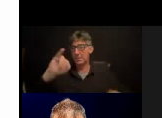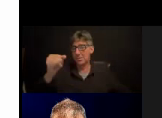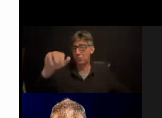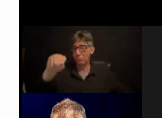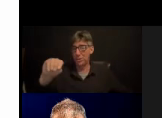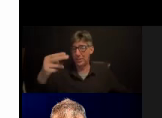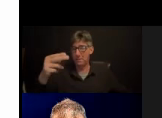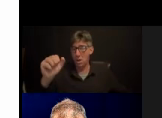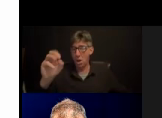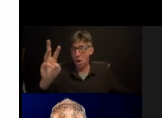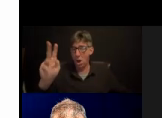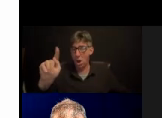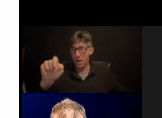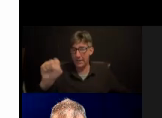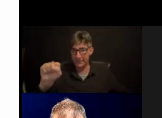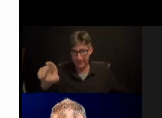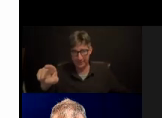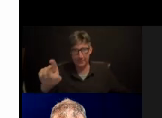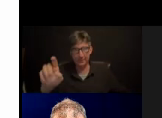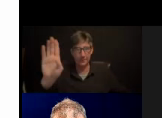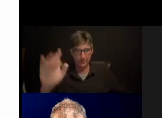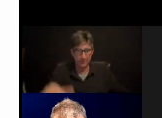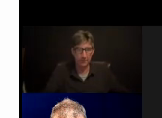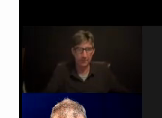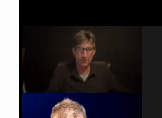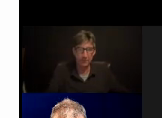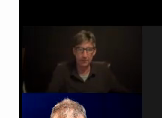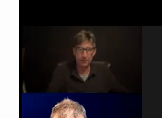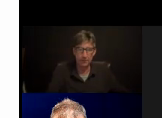has raised his hand. And Representative, I'm going to ask to unmute you now.